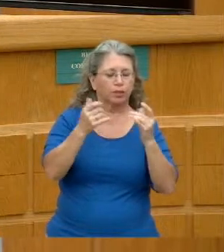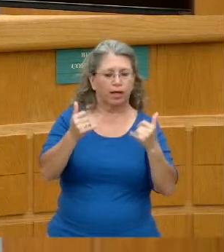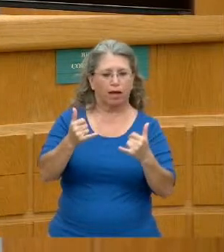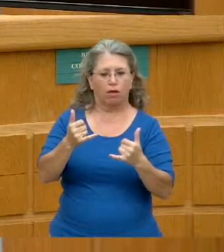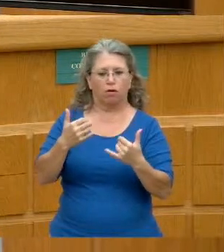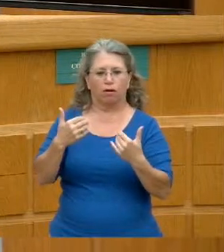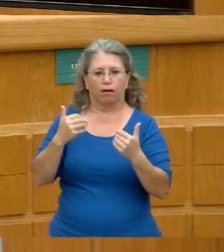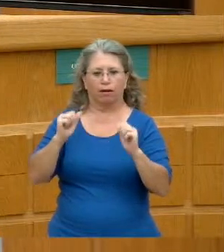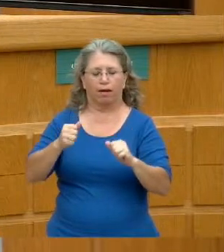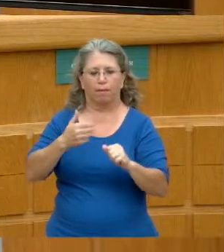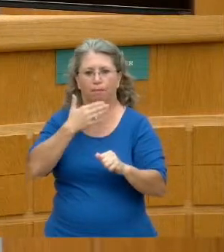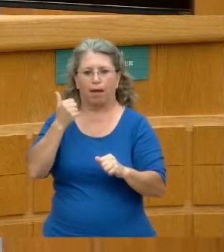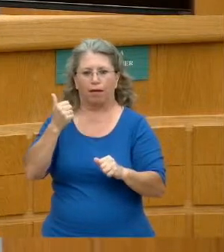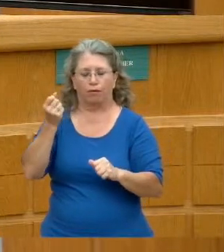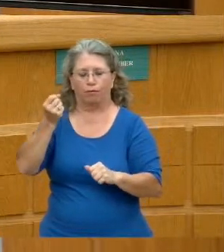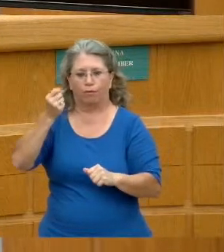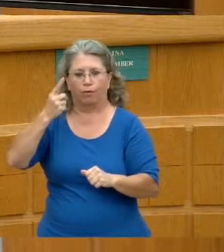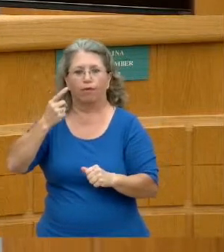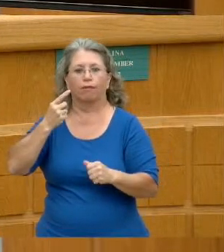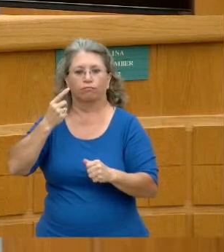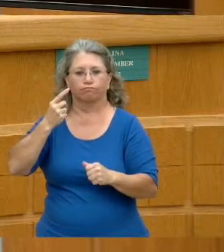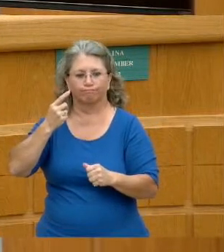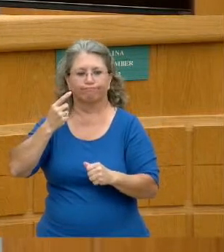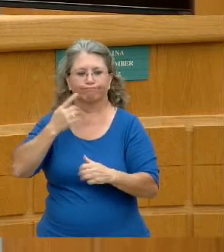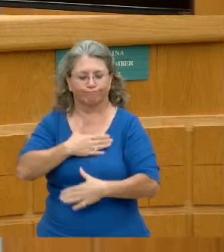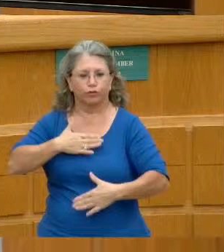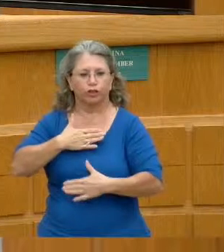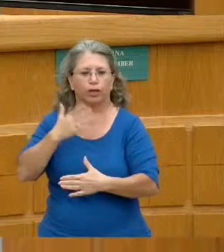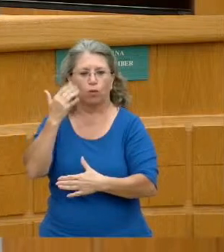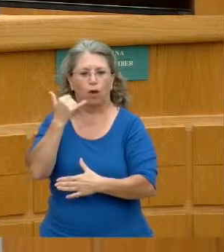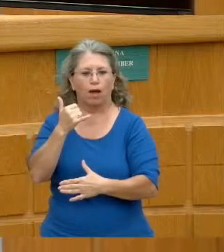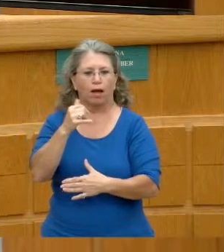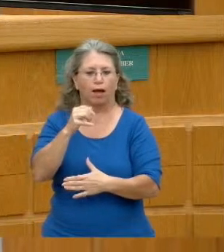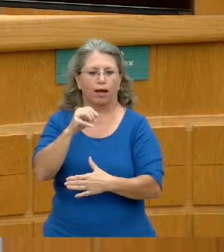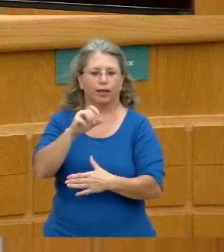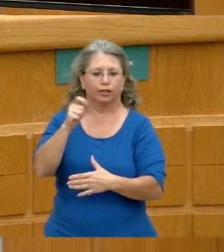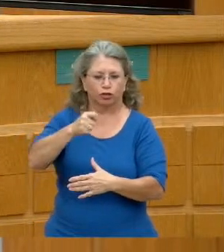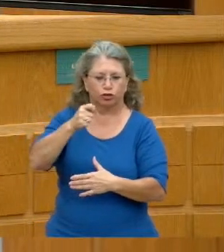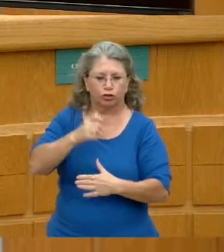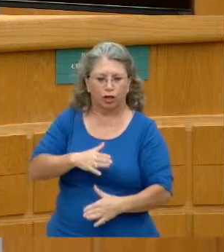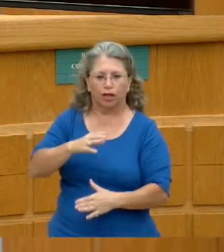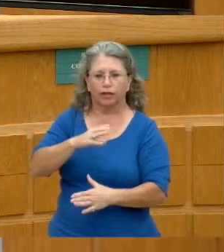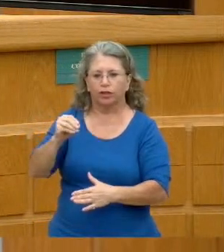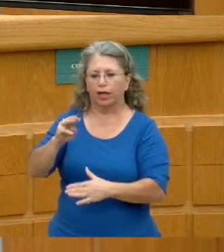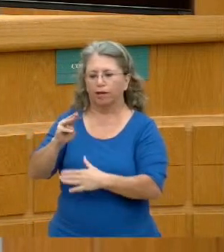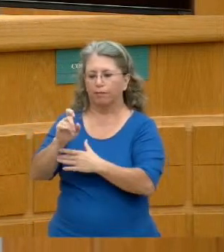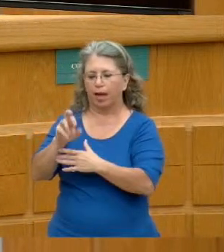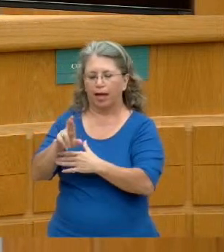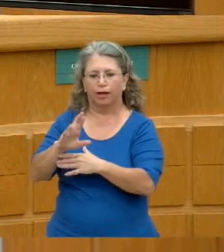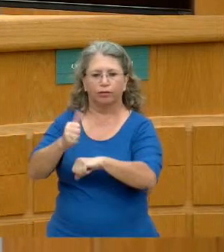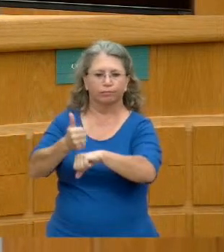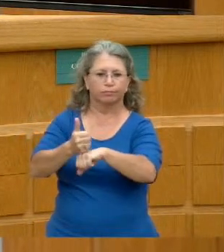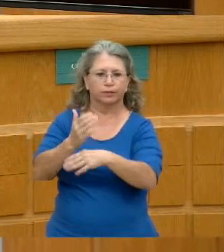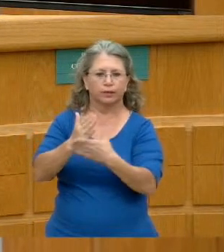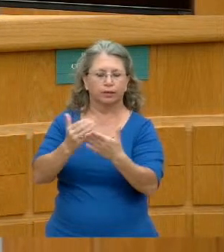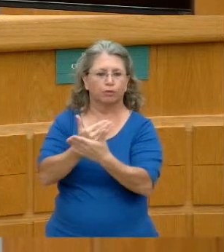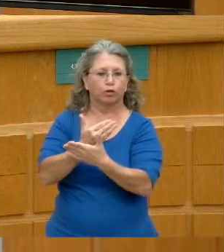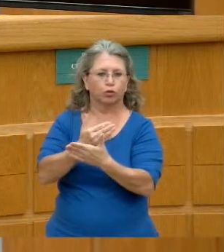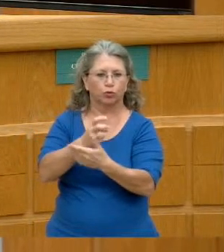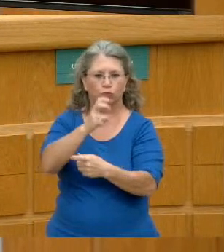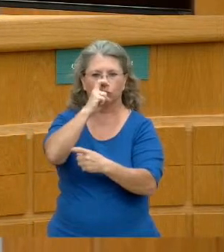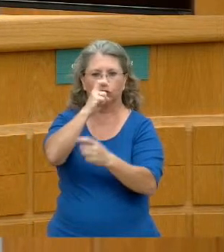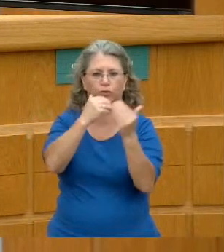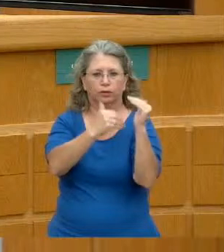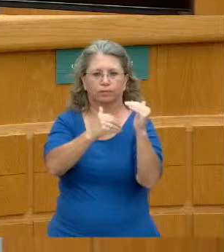mayor have put some policy restrictions in place, and that is so that people are more encouraged to stay